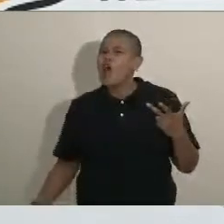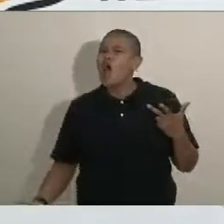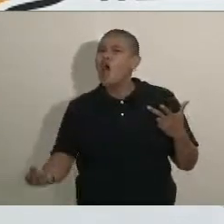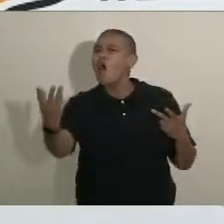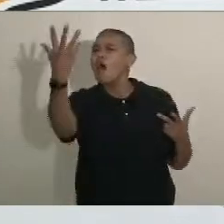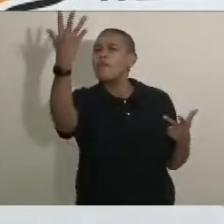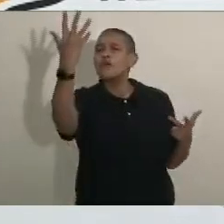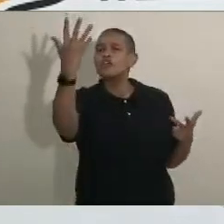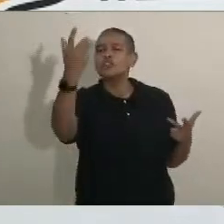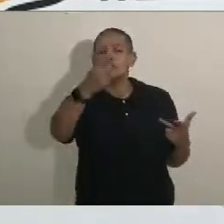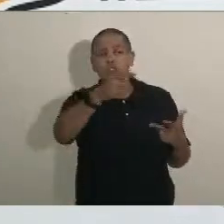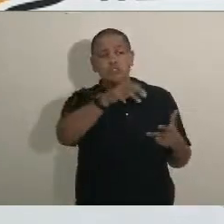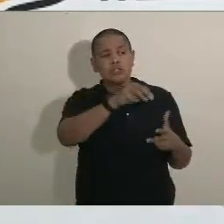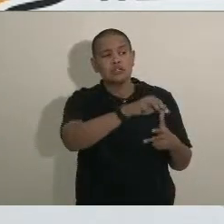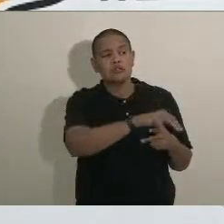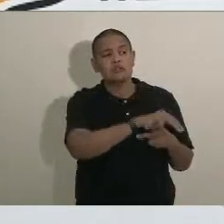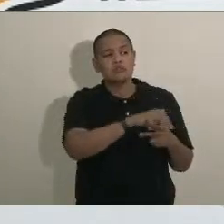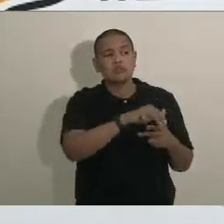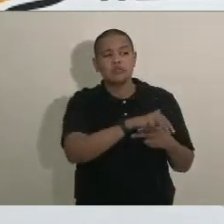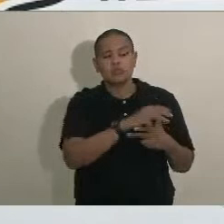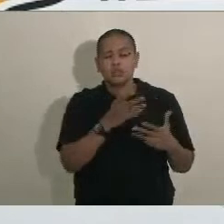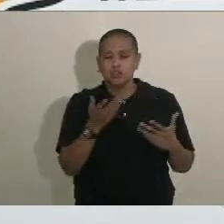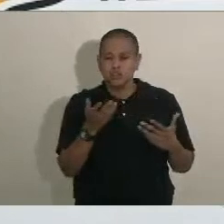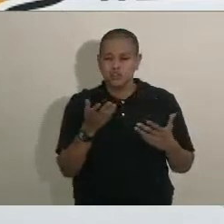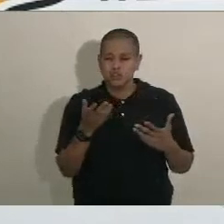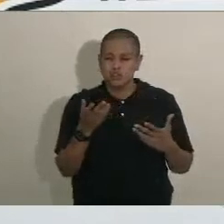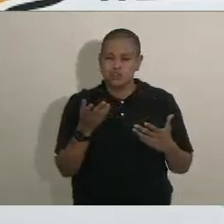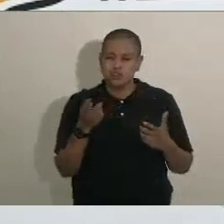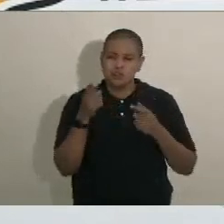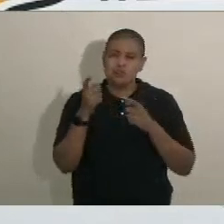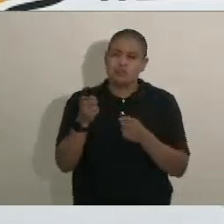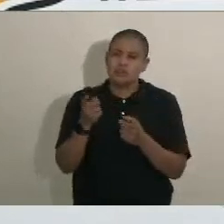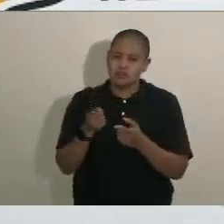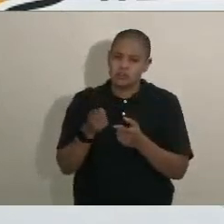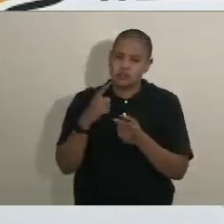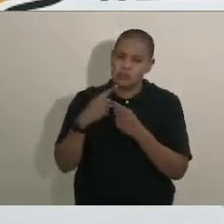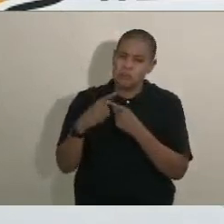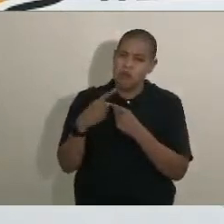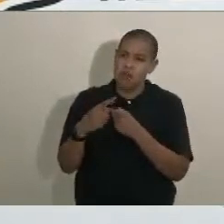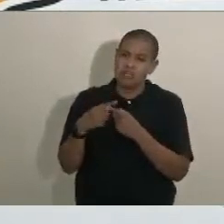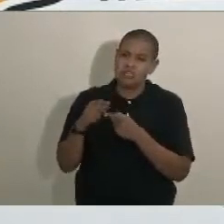the ministry attribute the rise in positivity rate to the